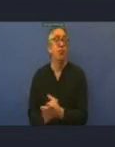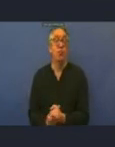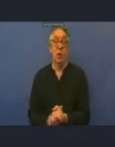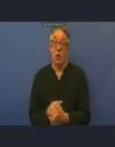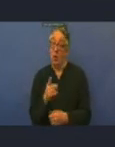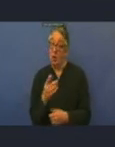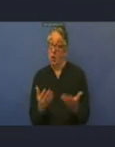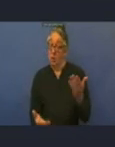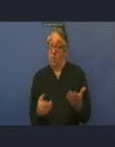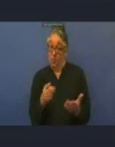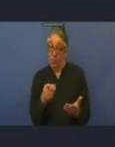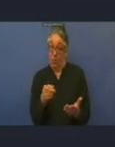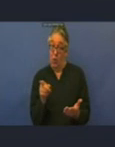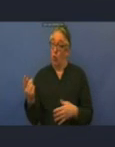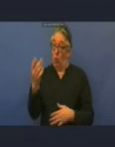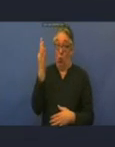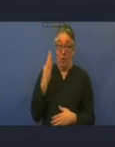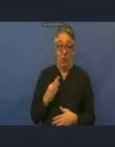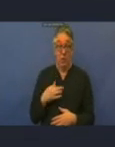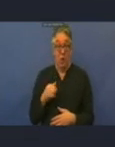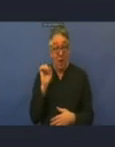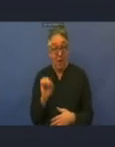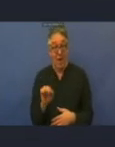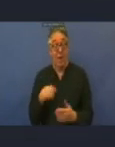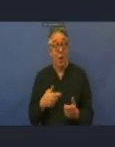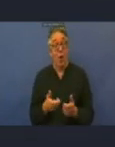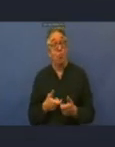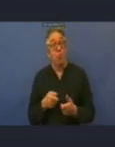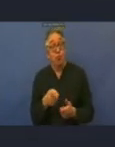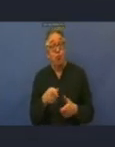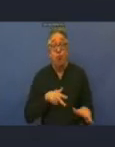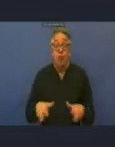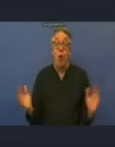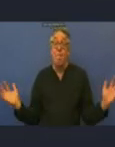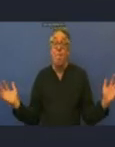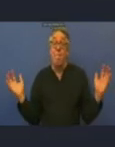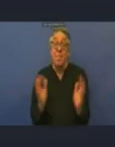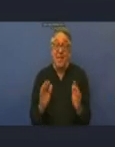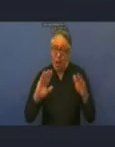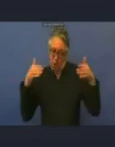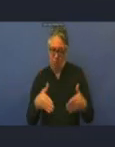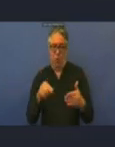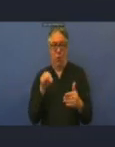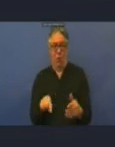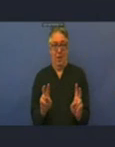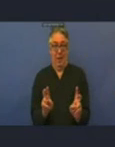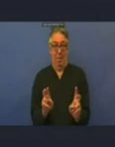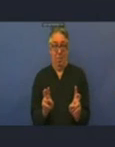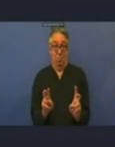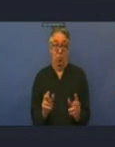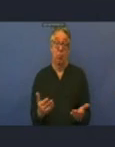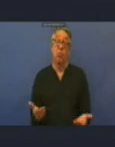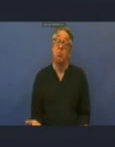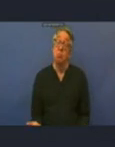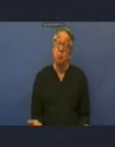actual impact and outcomes reached? I would make two comments on this. First, you know that